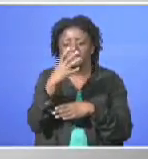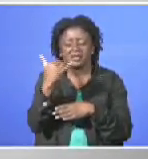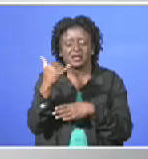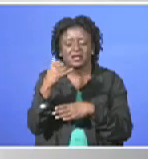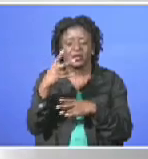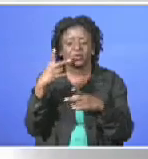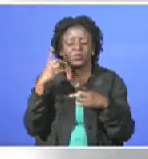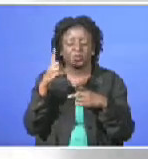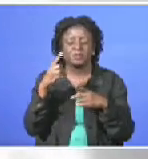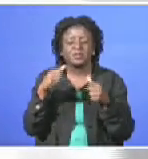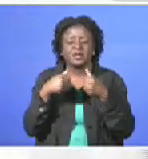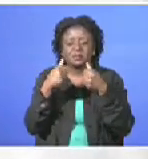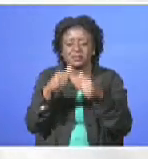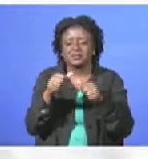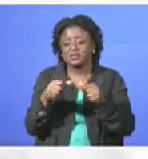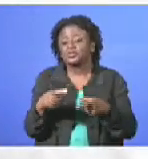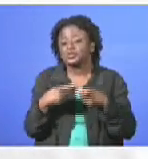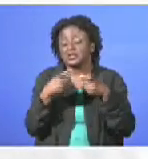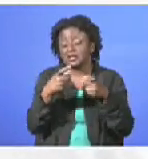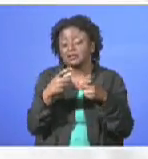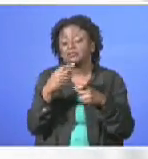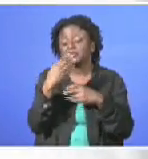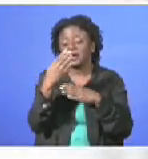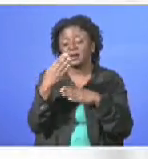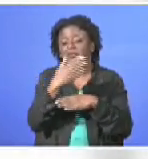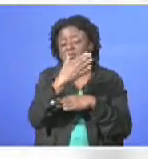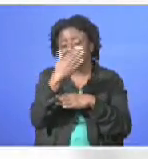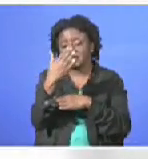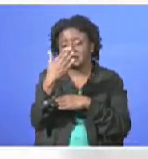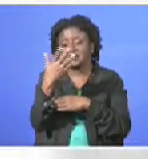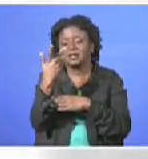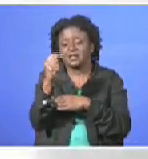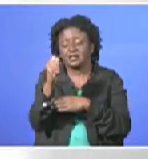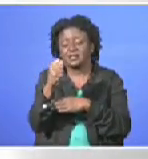kits in time for the January 1st, 2020 deadline.